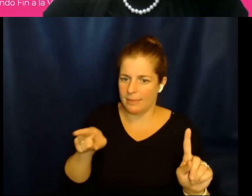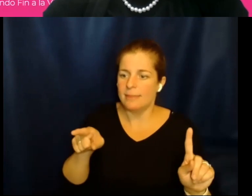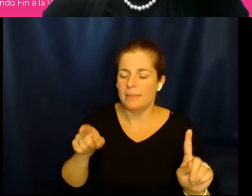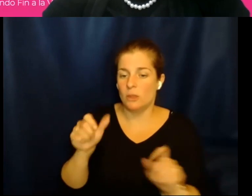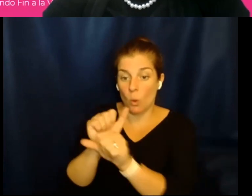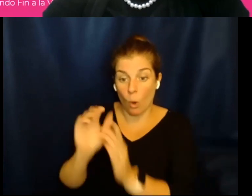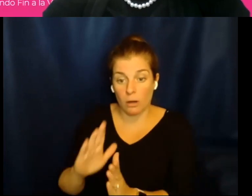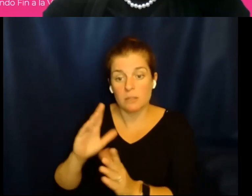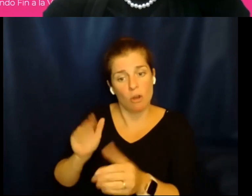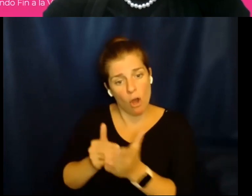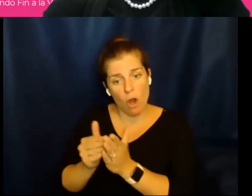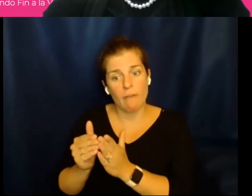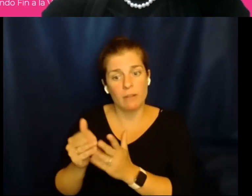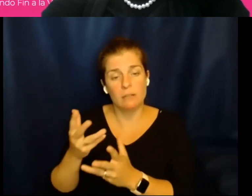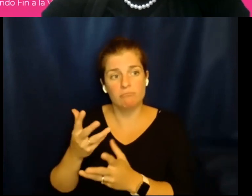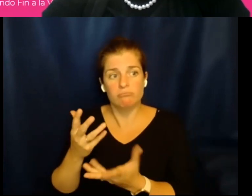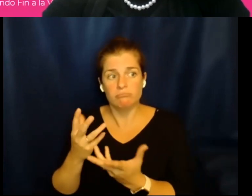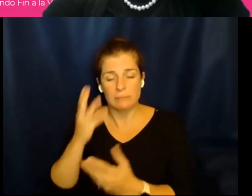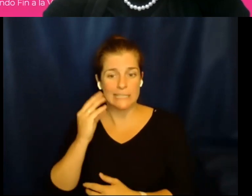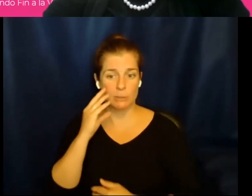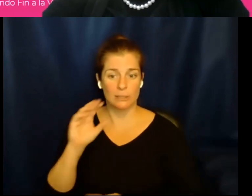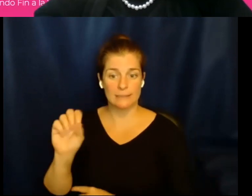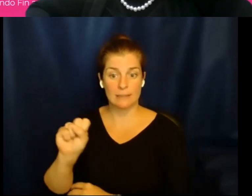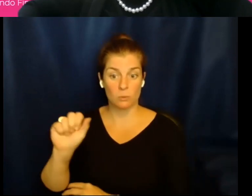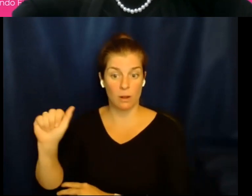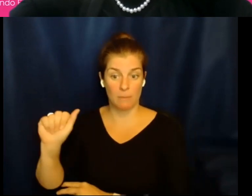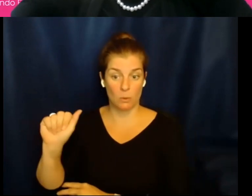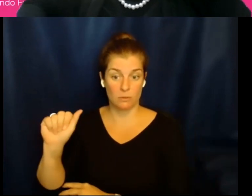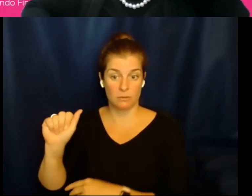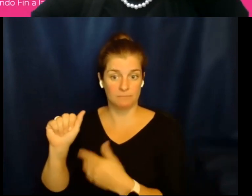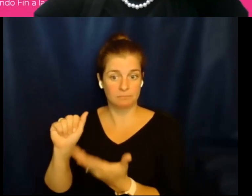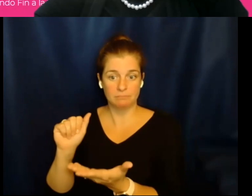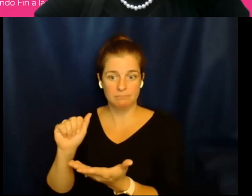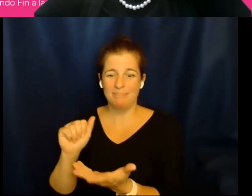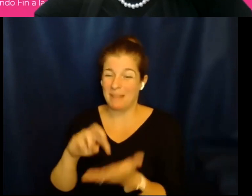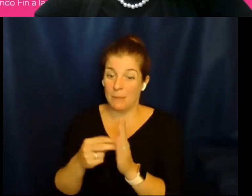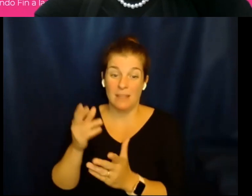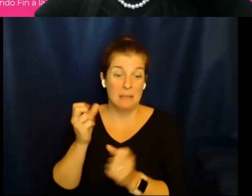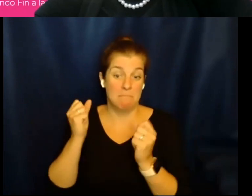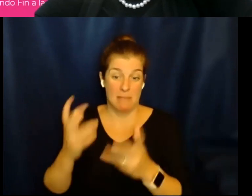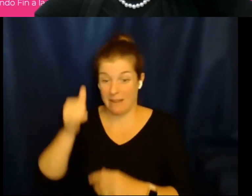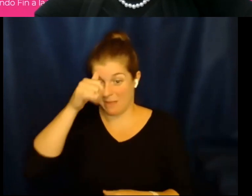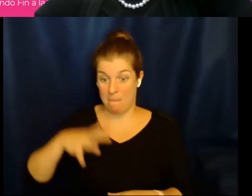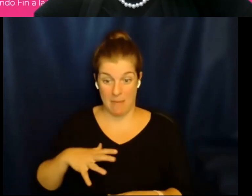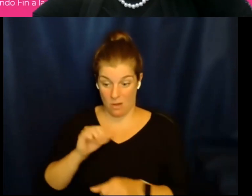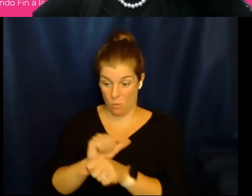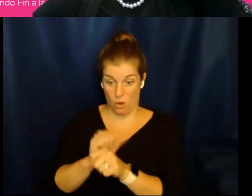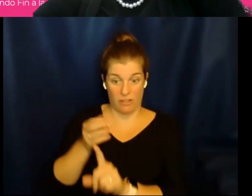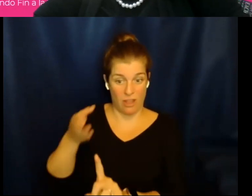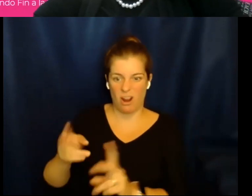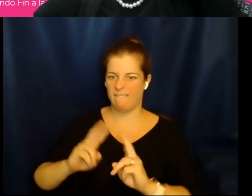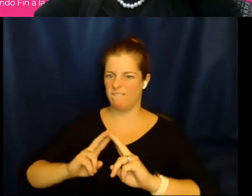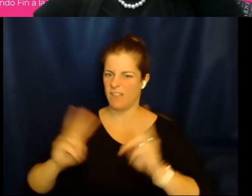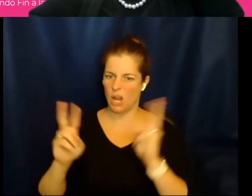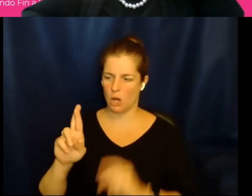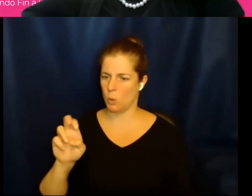Sometimes the men that work there are just very obscene, very, very rude. And the foreman don't say